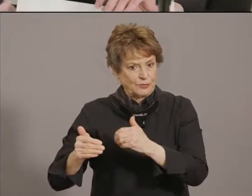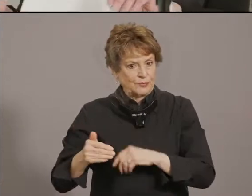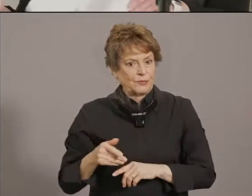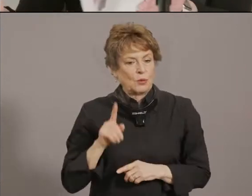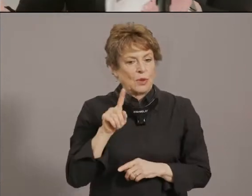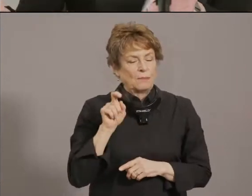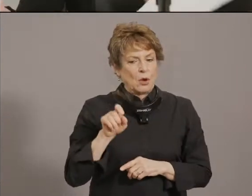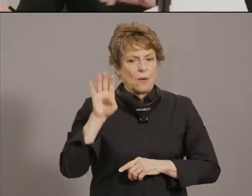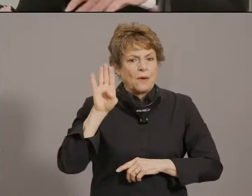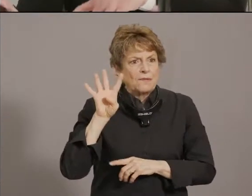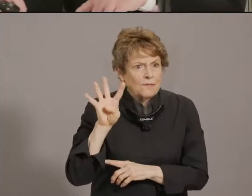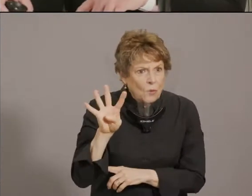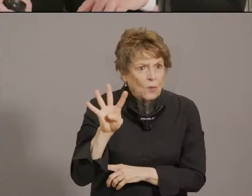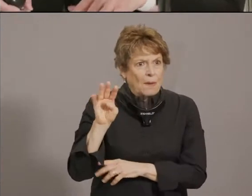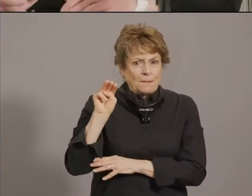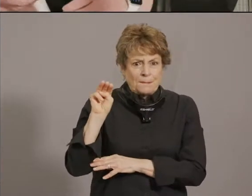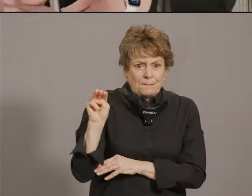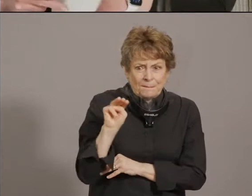dose.